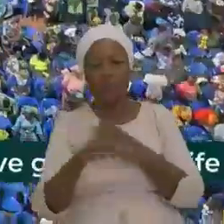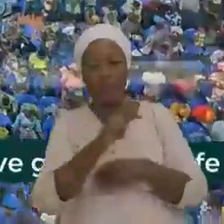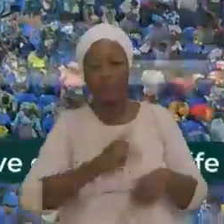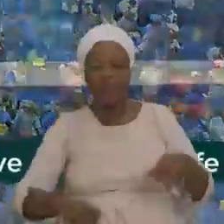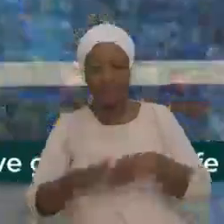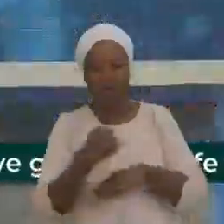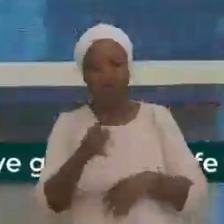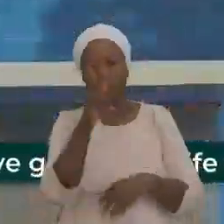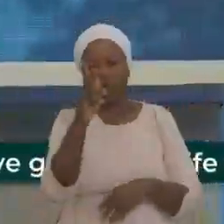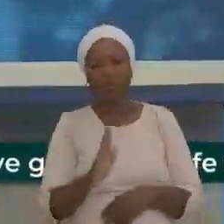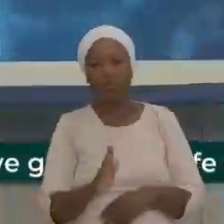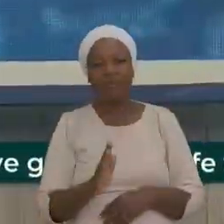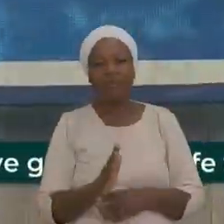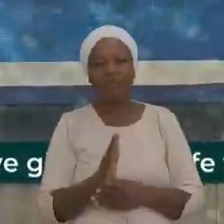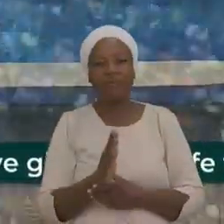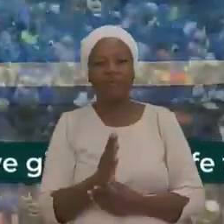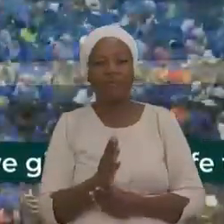God.